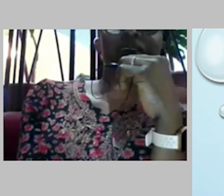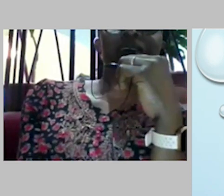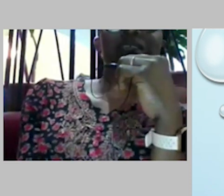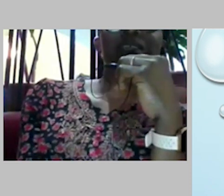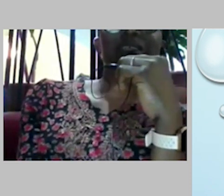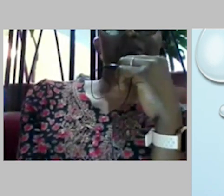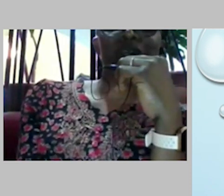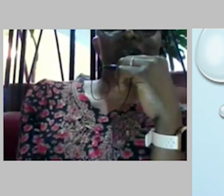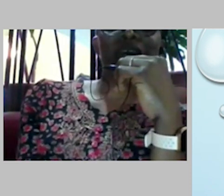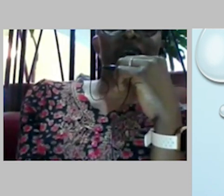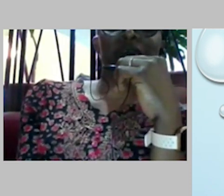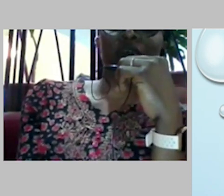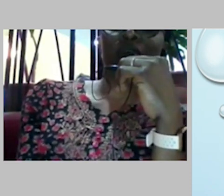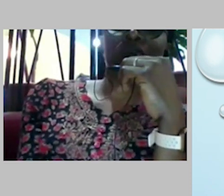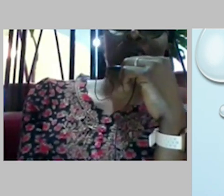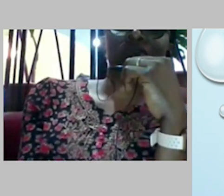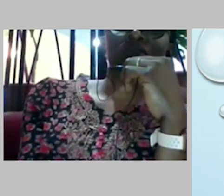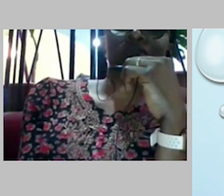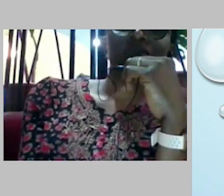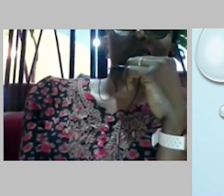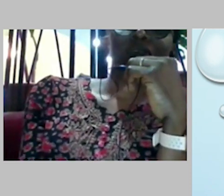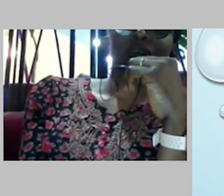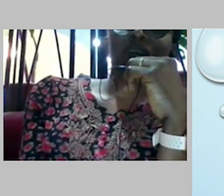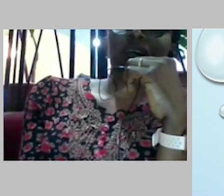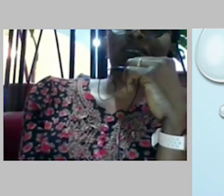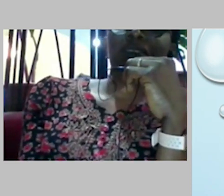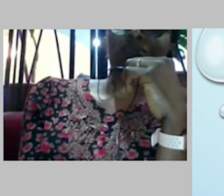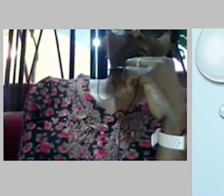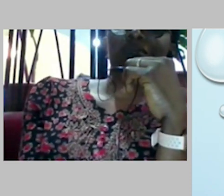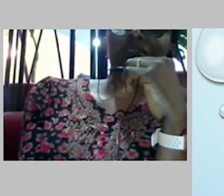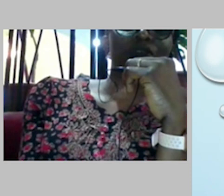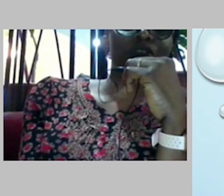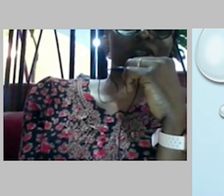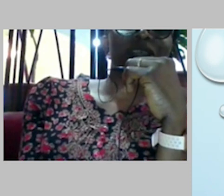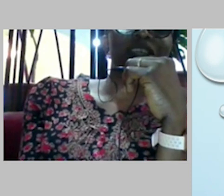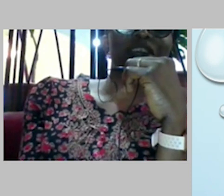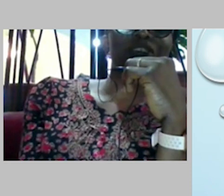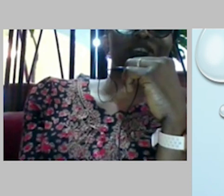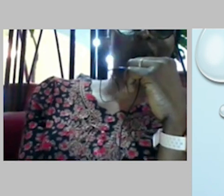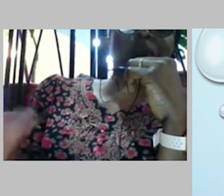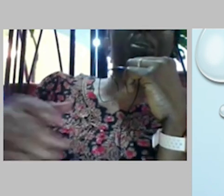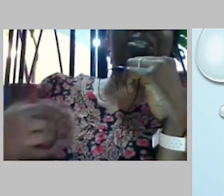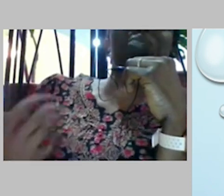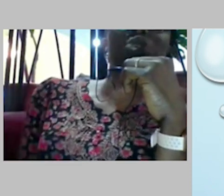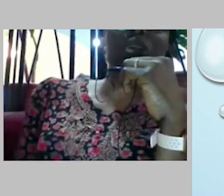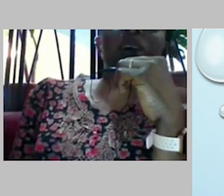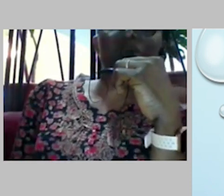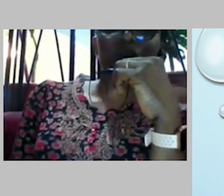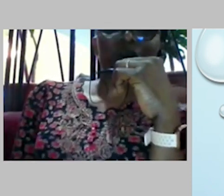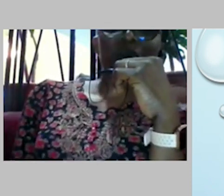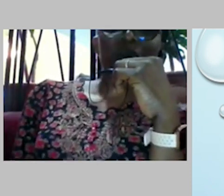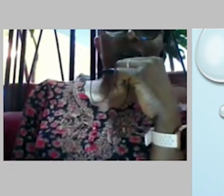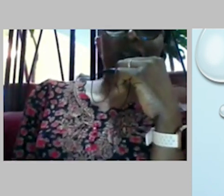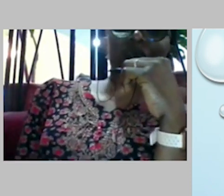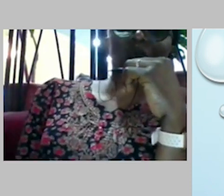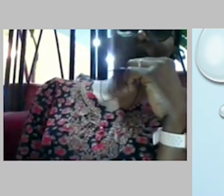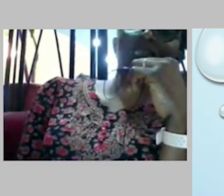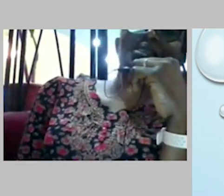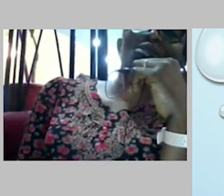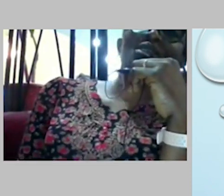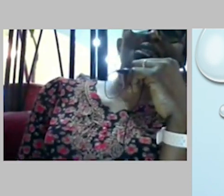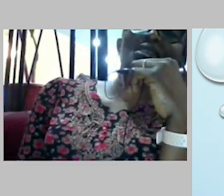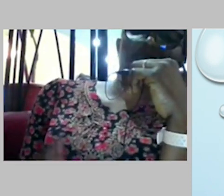barrier. This is the mother of them all. And then, of course, they include our perception about persons